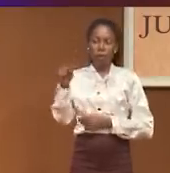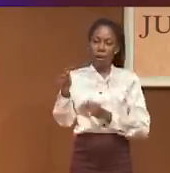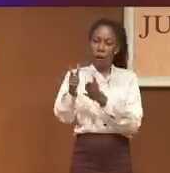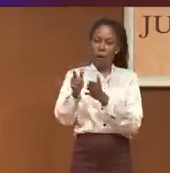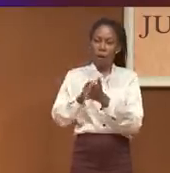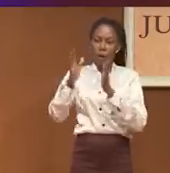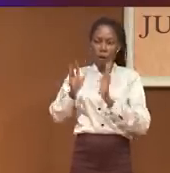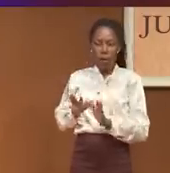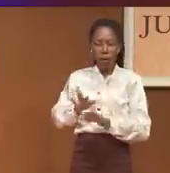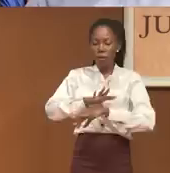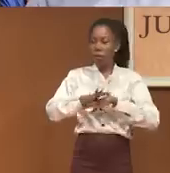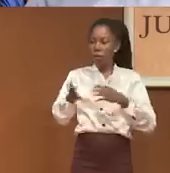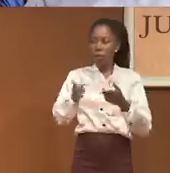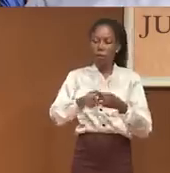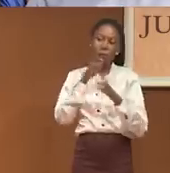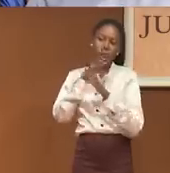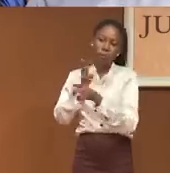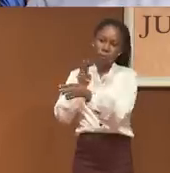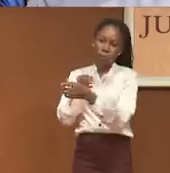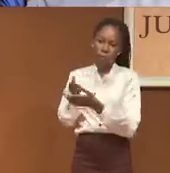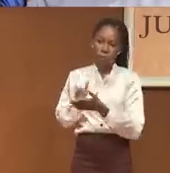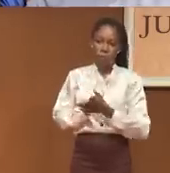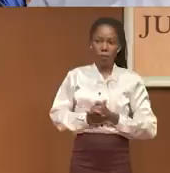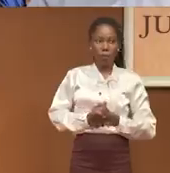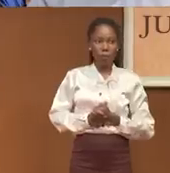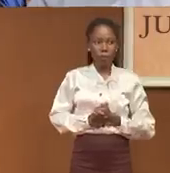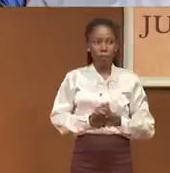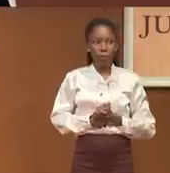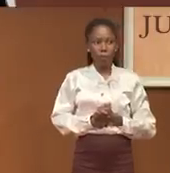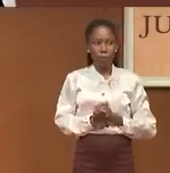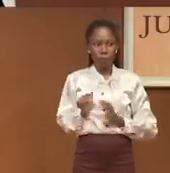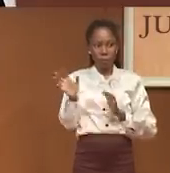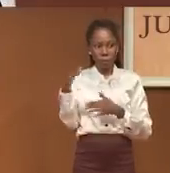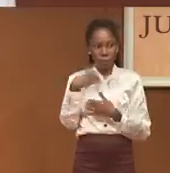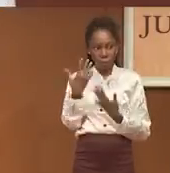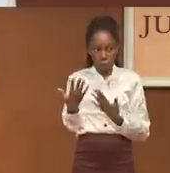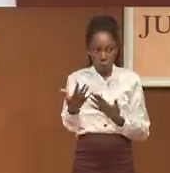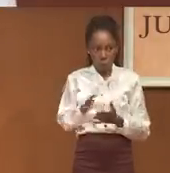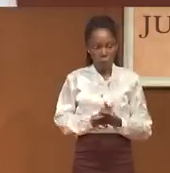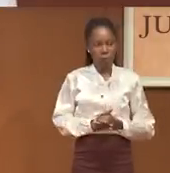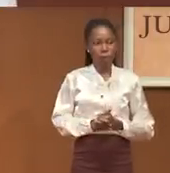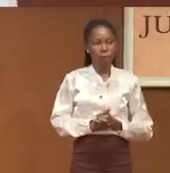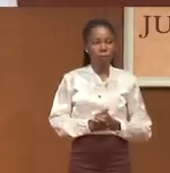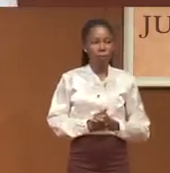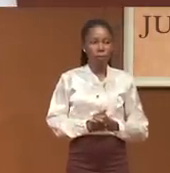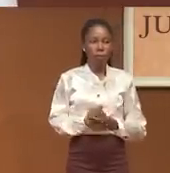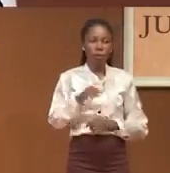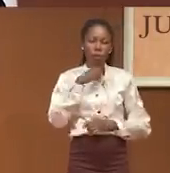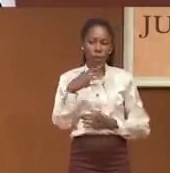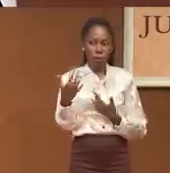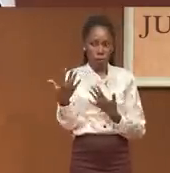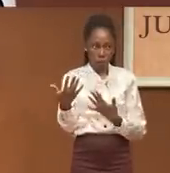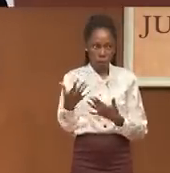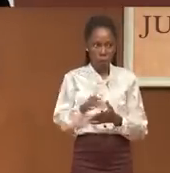paper. He didn't even respond. But in this case I won't lie. We've passed that stage now. It's the way forward